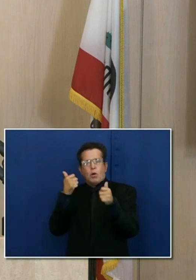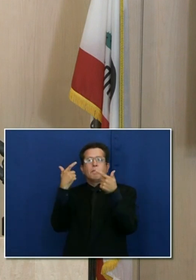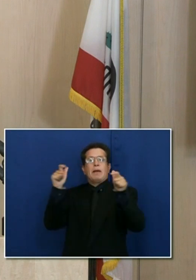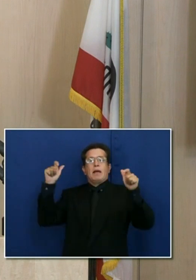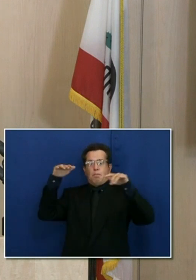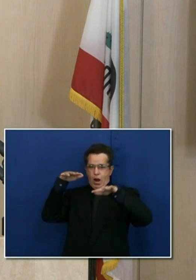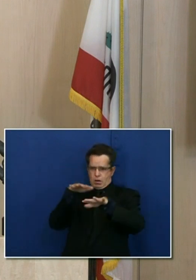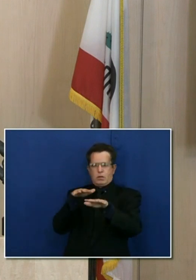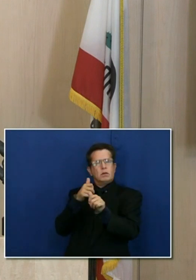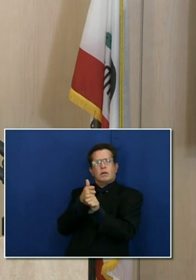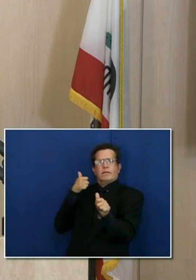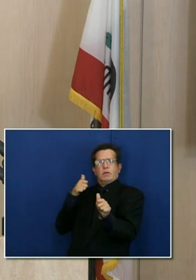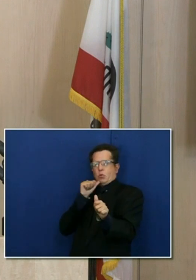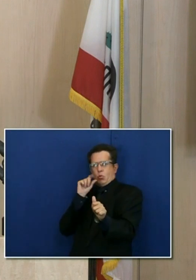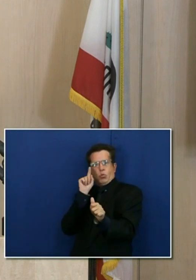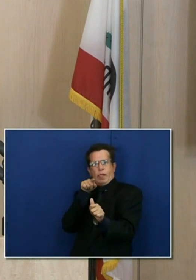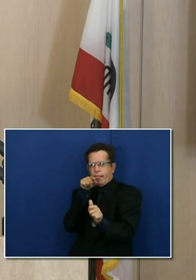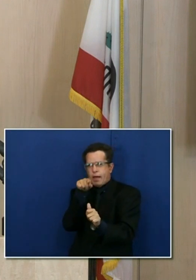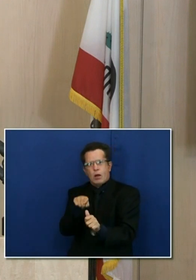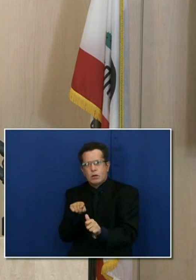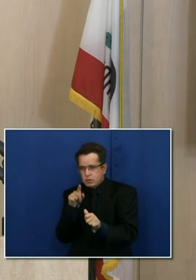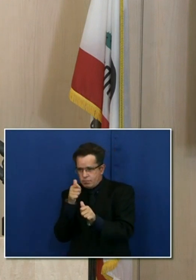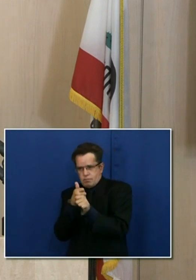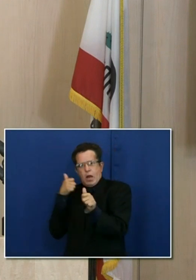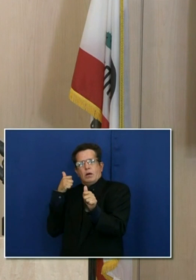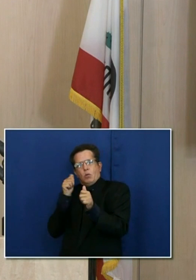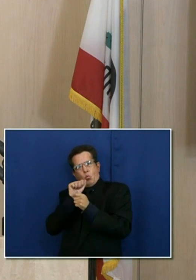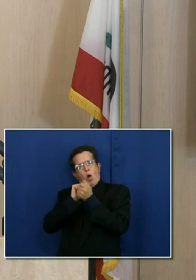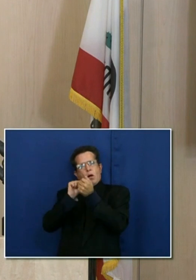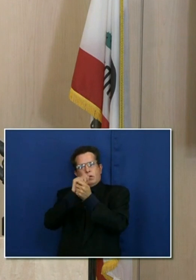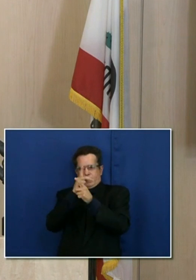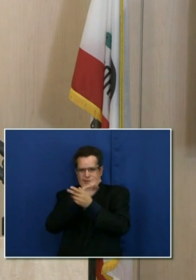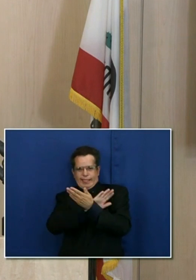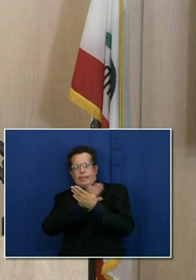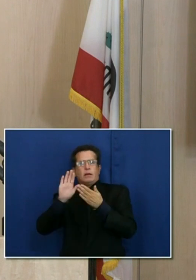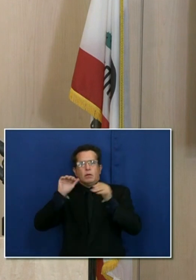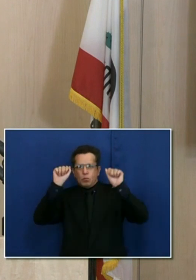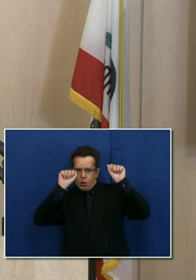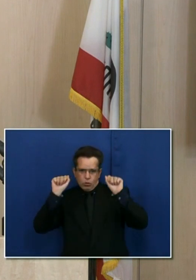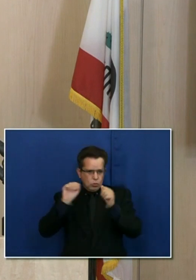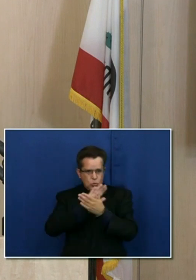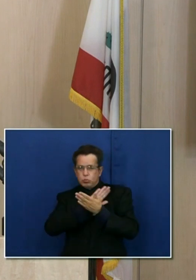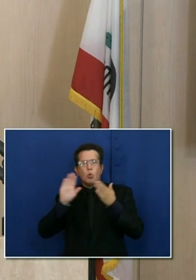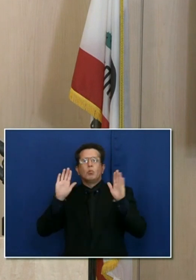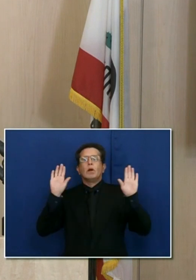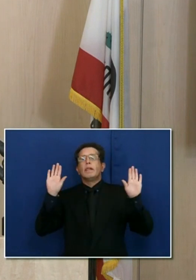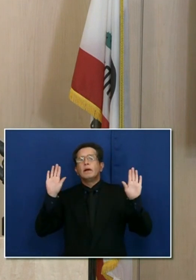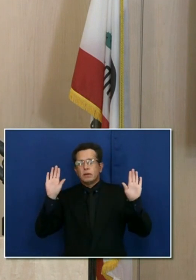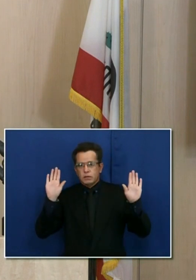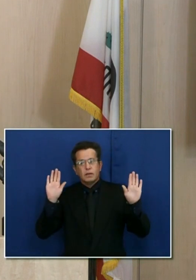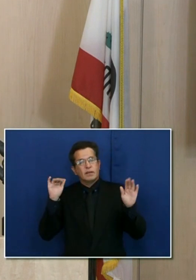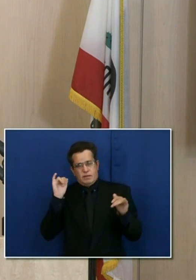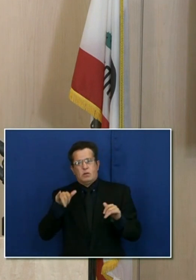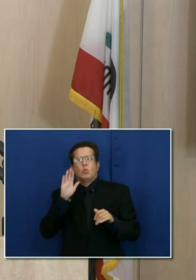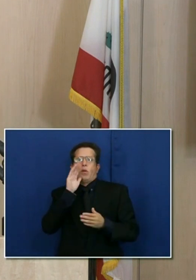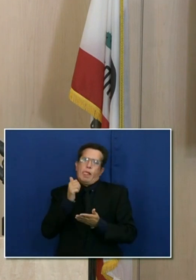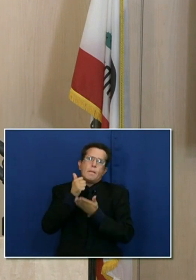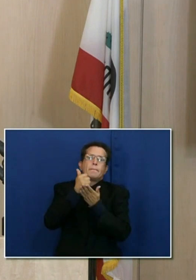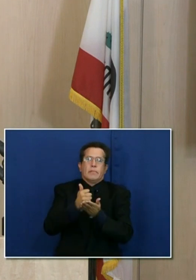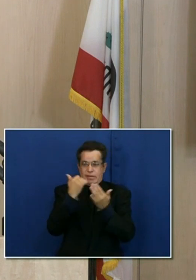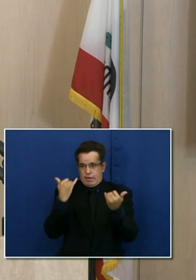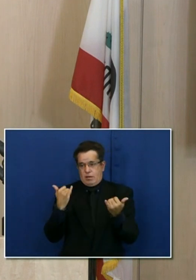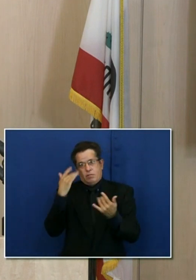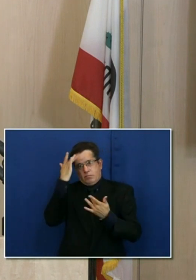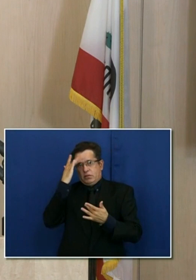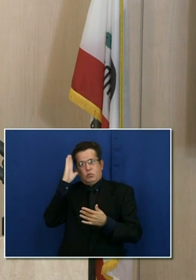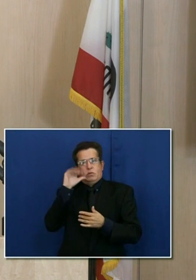maintaining your distance, and it's washing your hands regularly. This pandemic is not going to go away just because we want